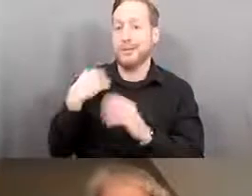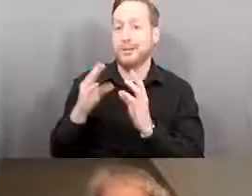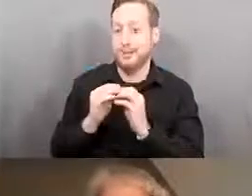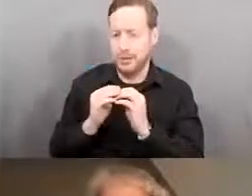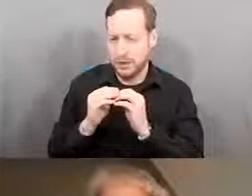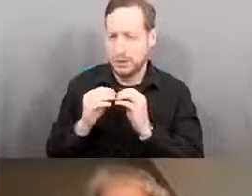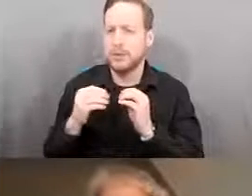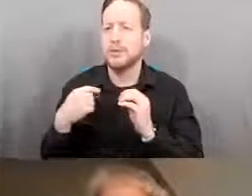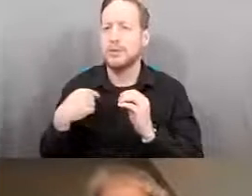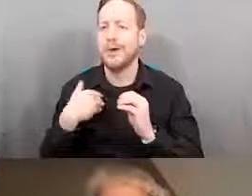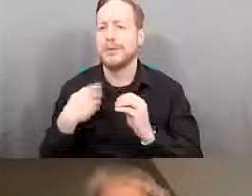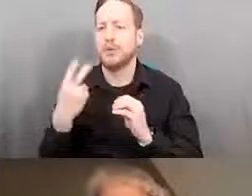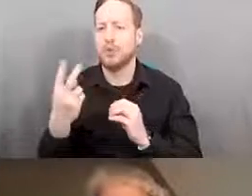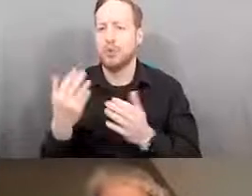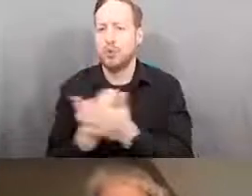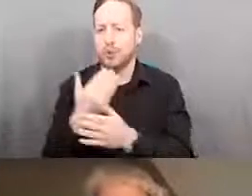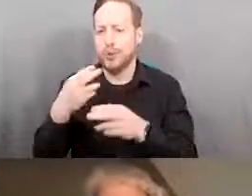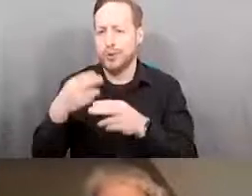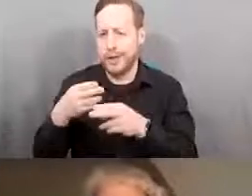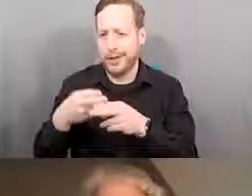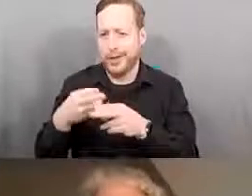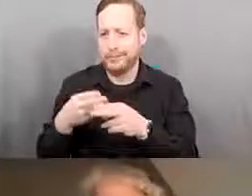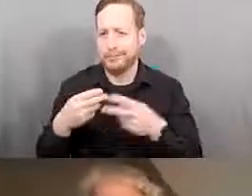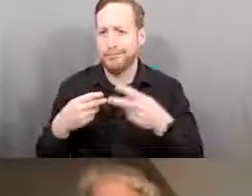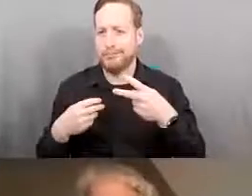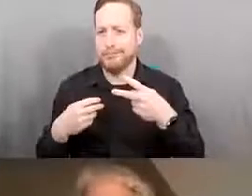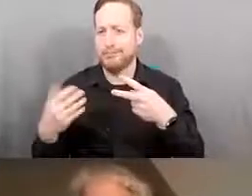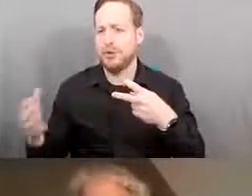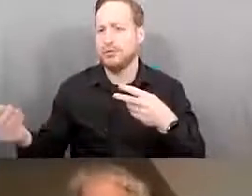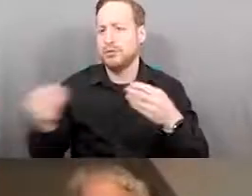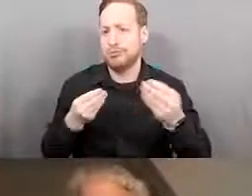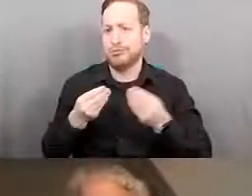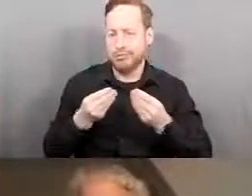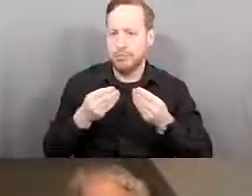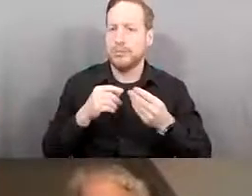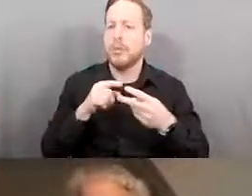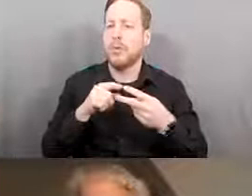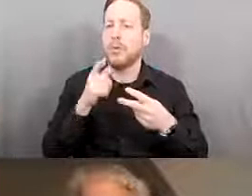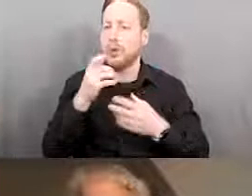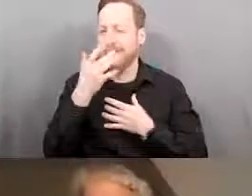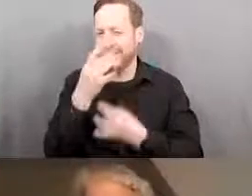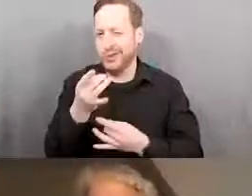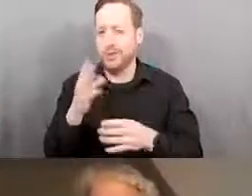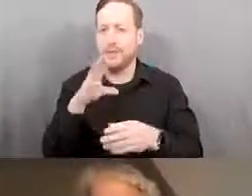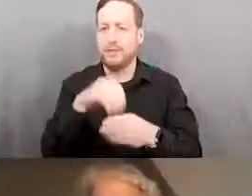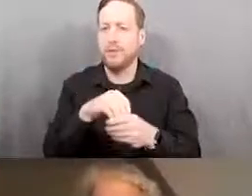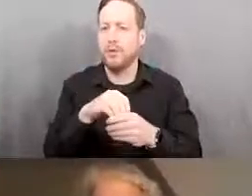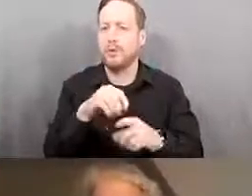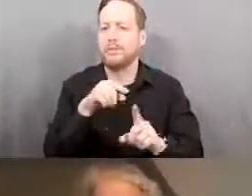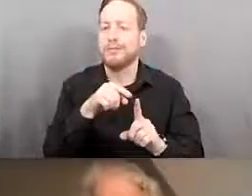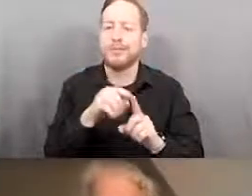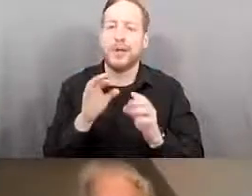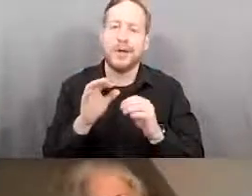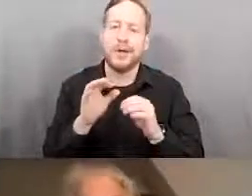is unfinished business, things that we might have brought up from the last meeting that hadn't gotten done. We did